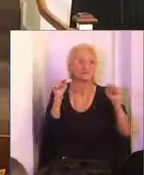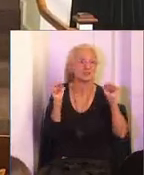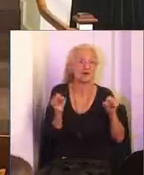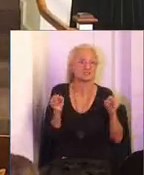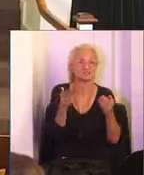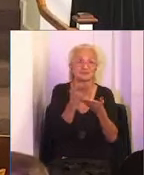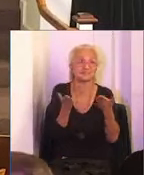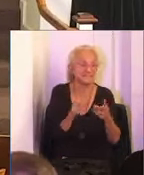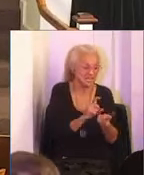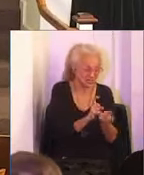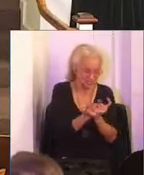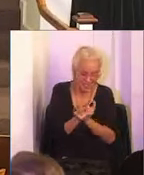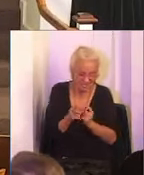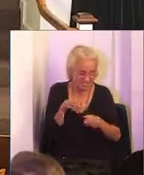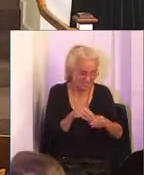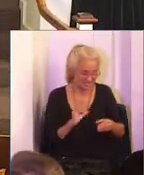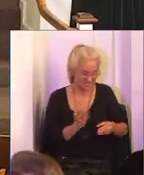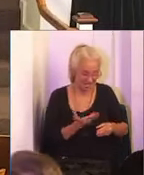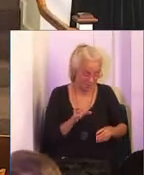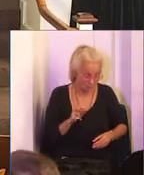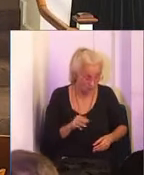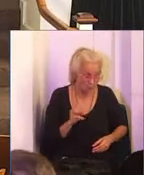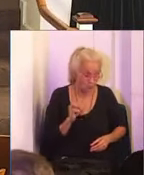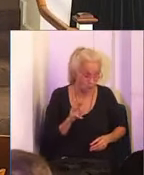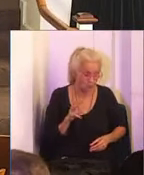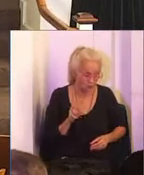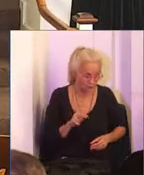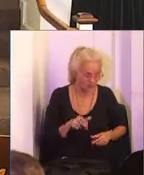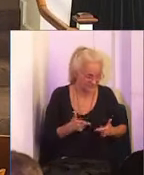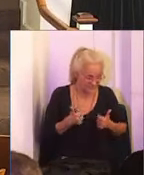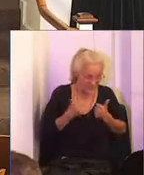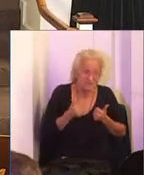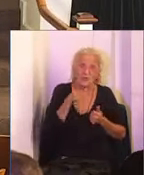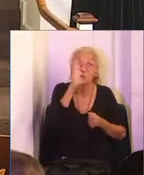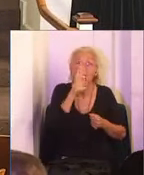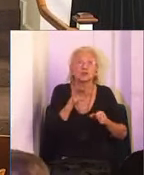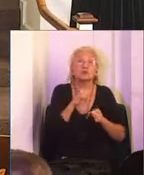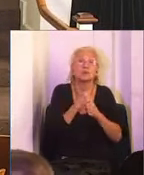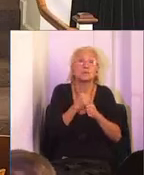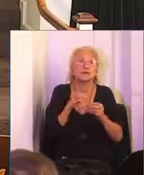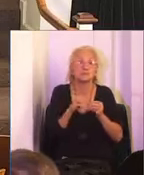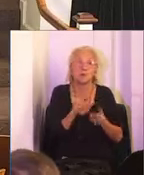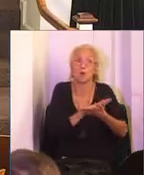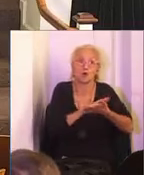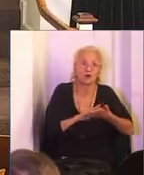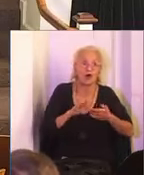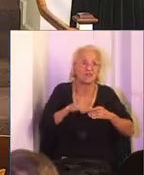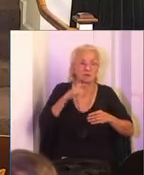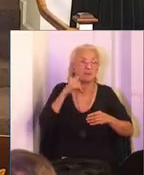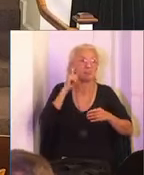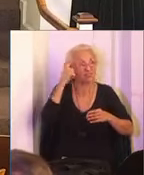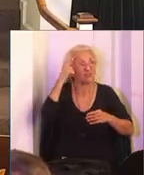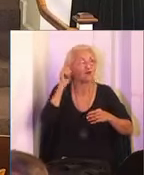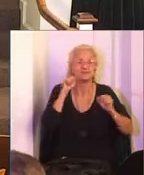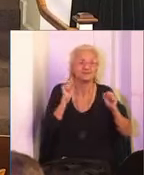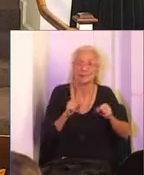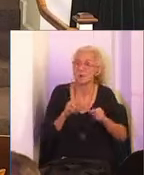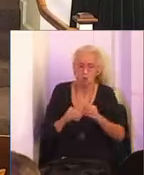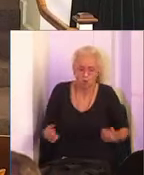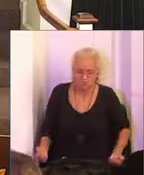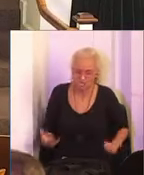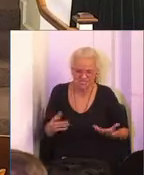possible, even changes in our own lives. God, you can make us even kinder than we ever thought we were, more generous than we